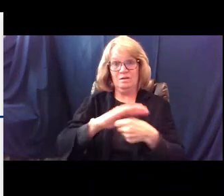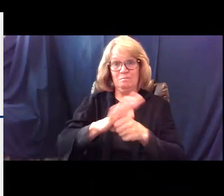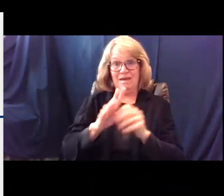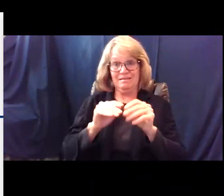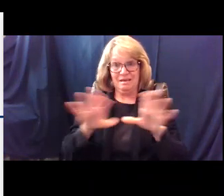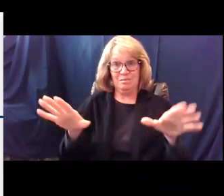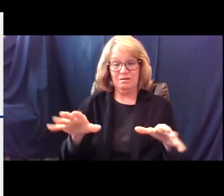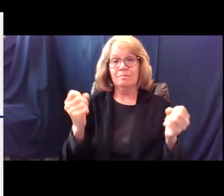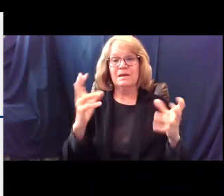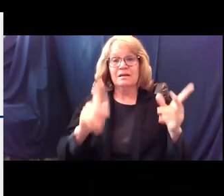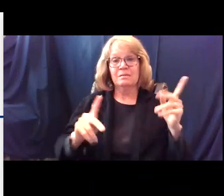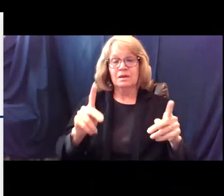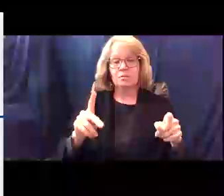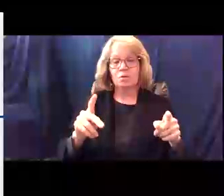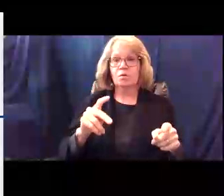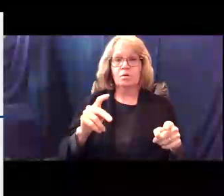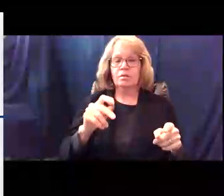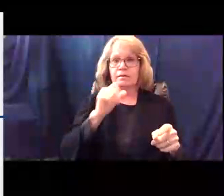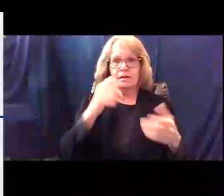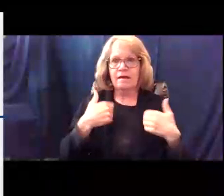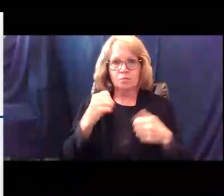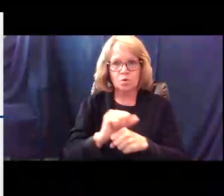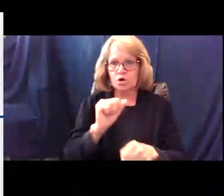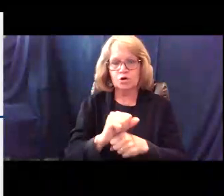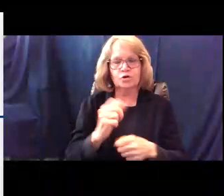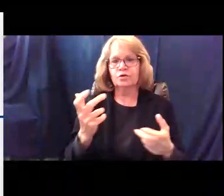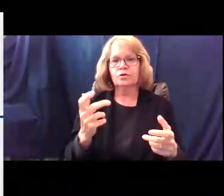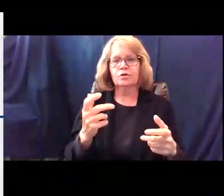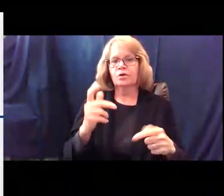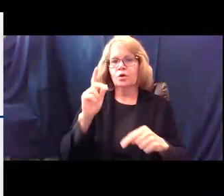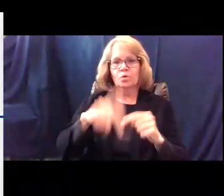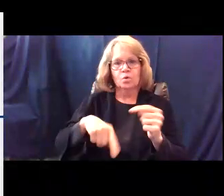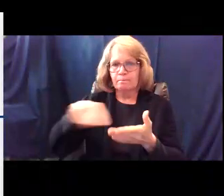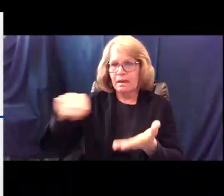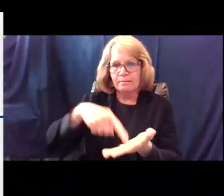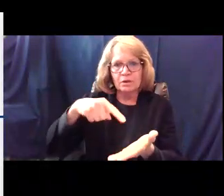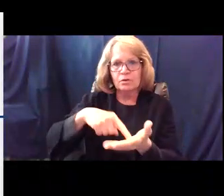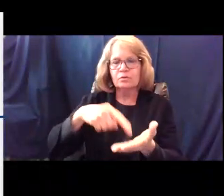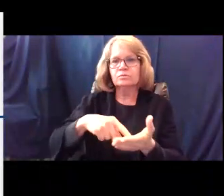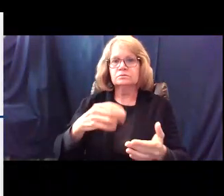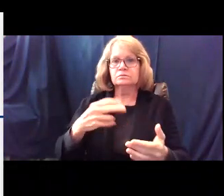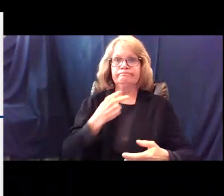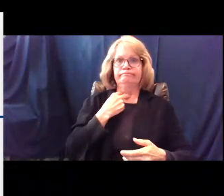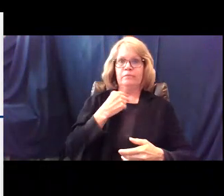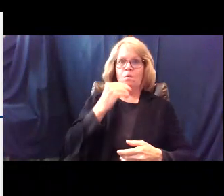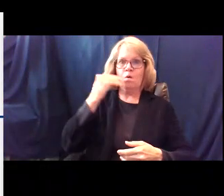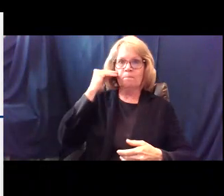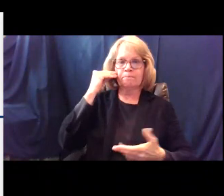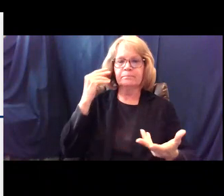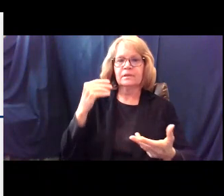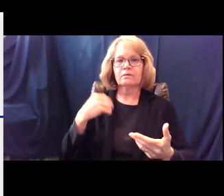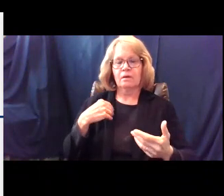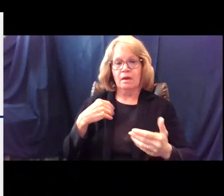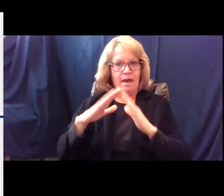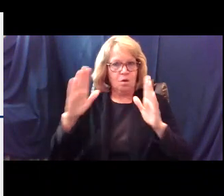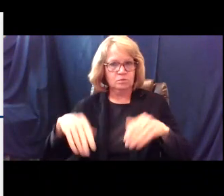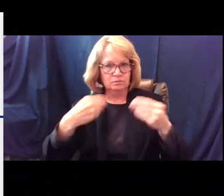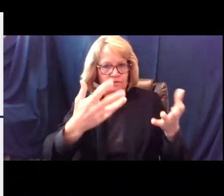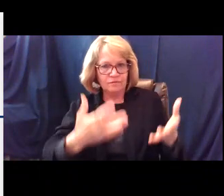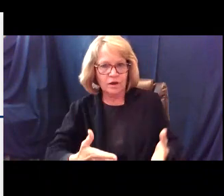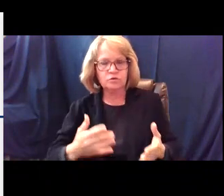were unexpectedly out of work, unable to pay their bills, and stuck at home. And there were housing providers and